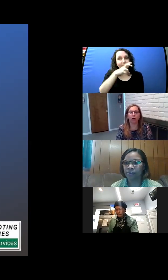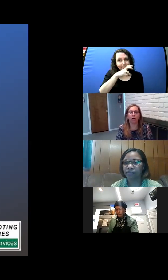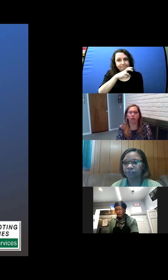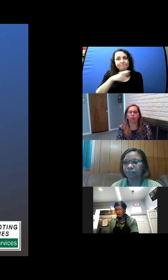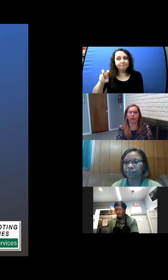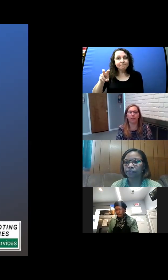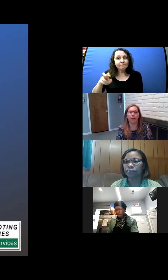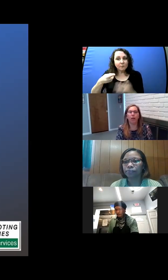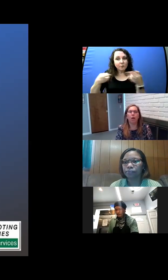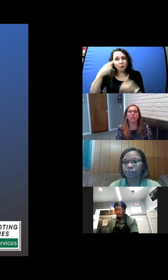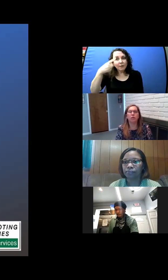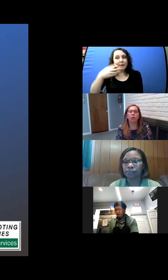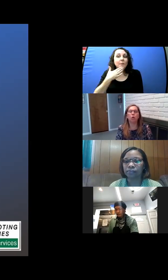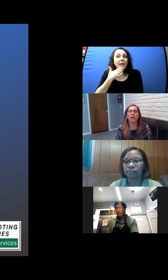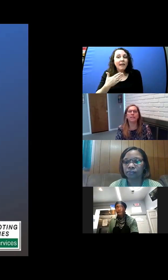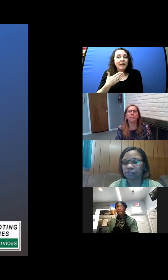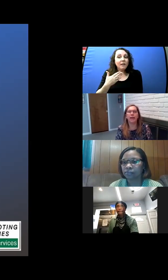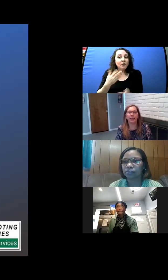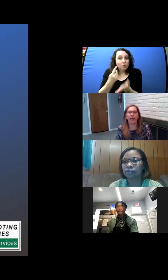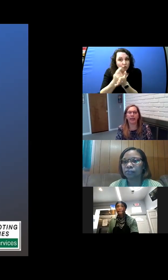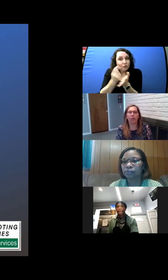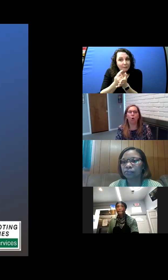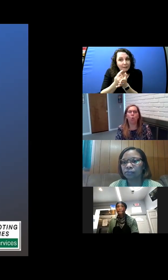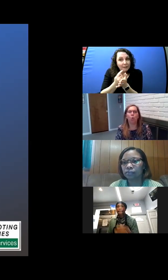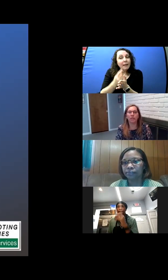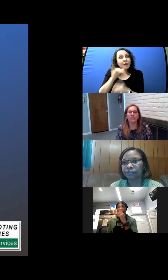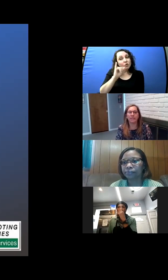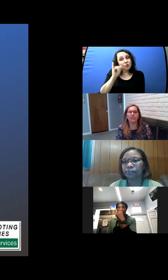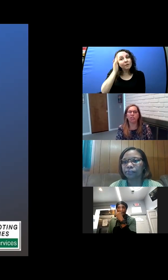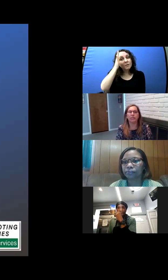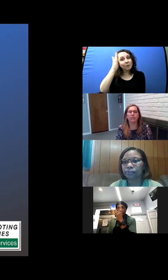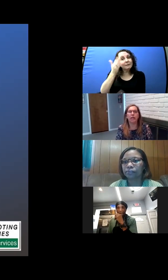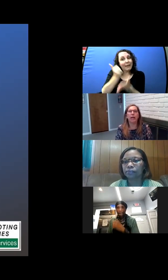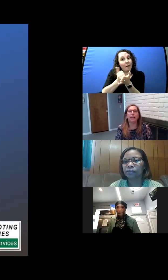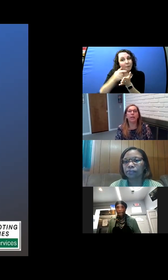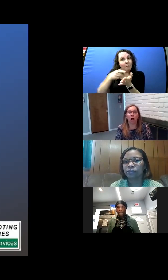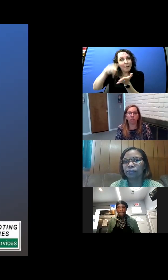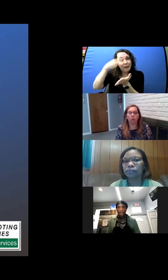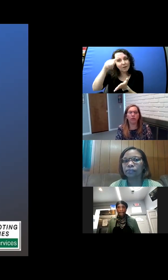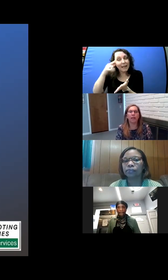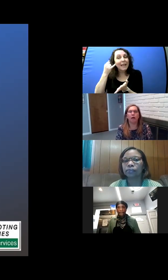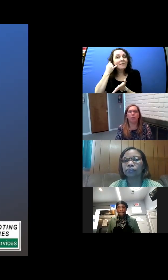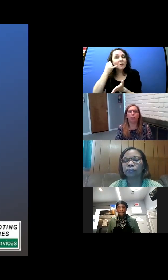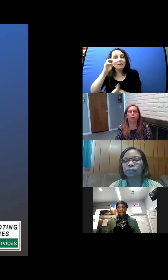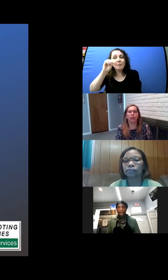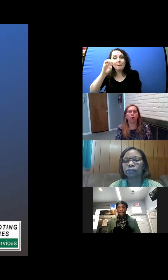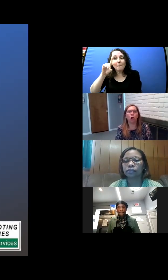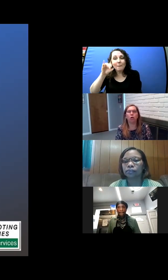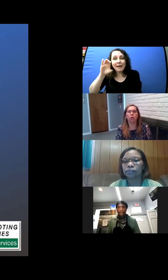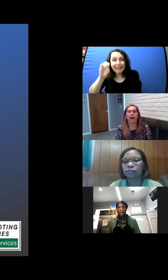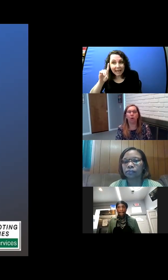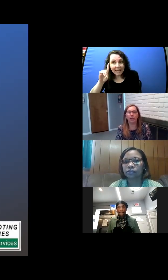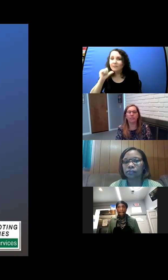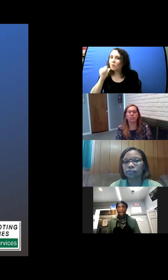least part of their treatment. But someone who has Medicaid or is indigent can also get help through